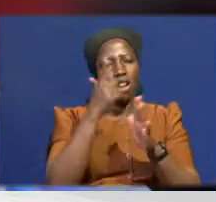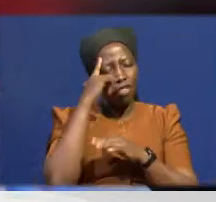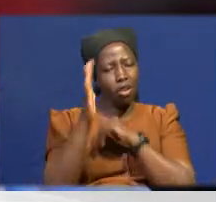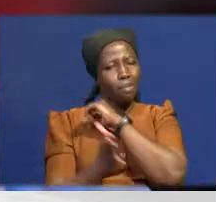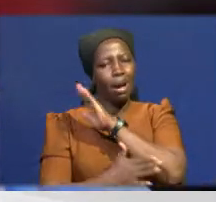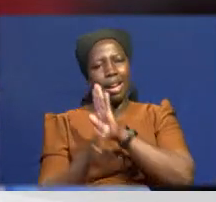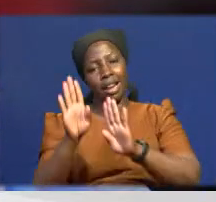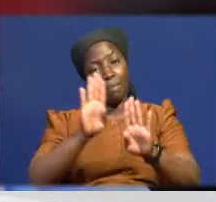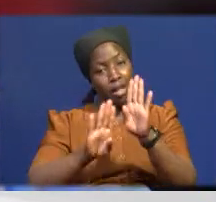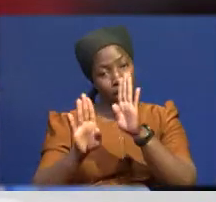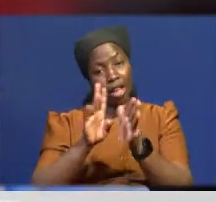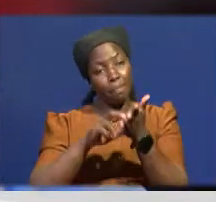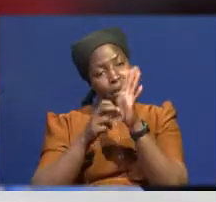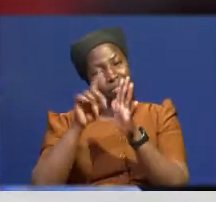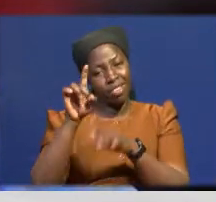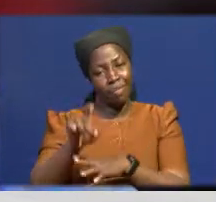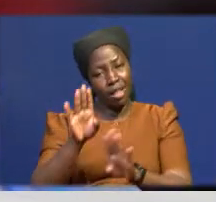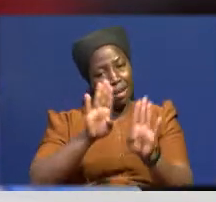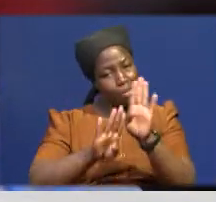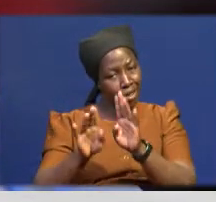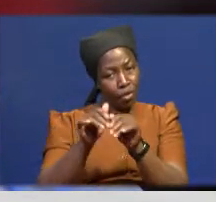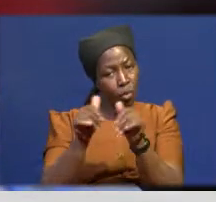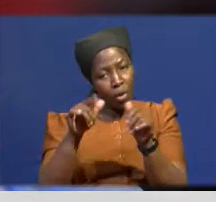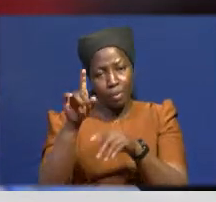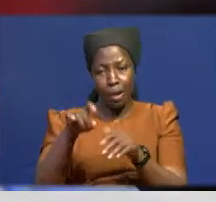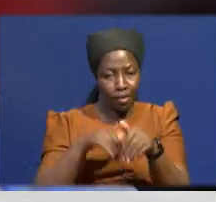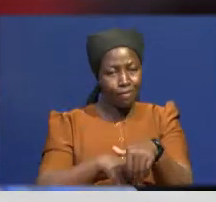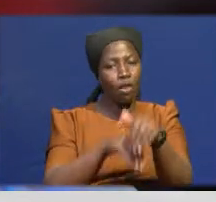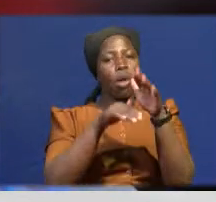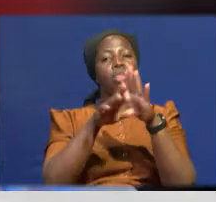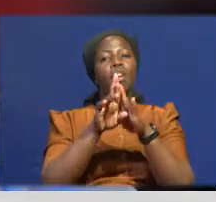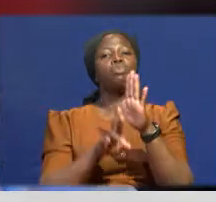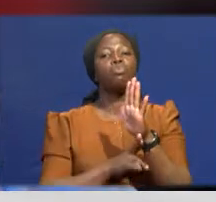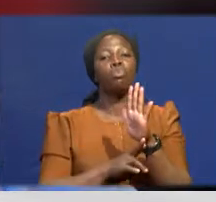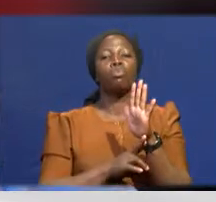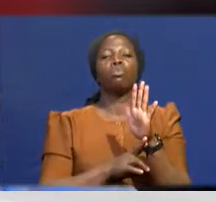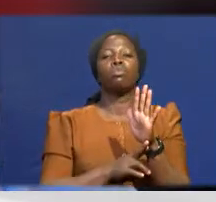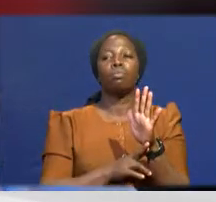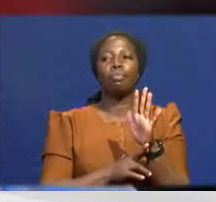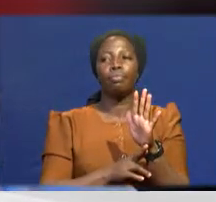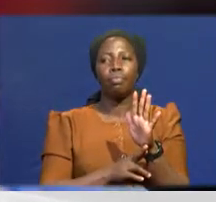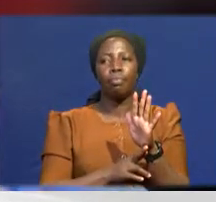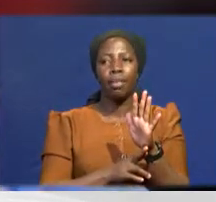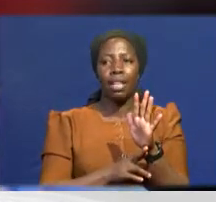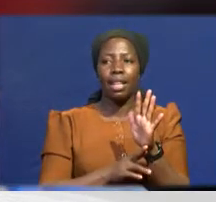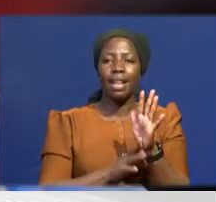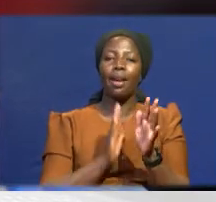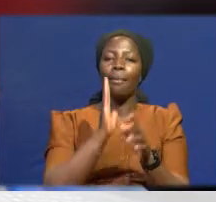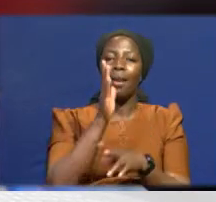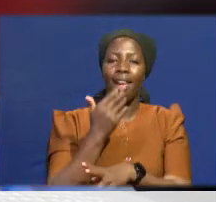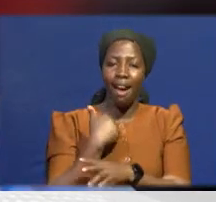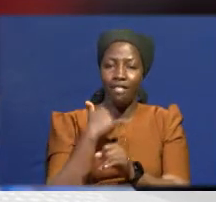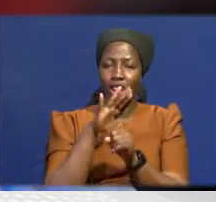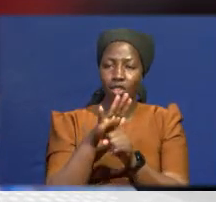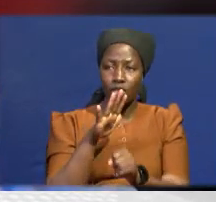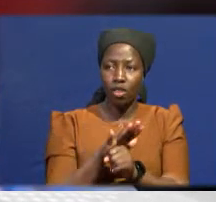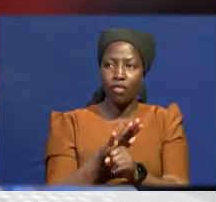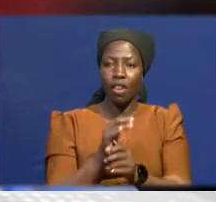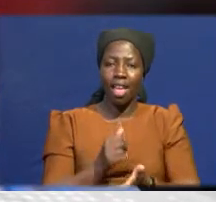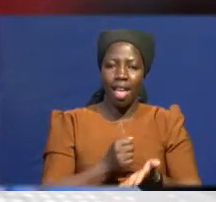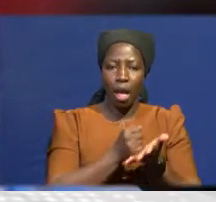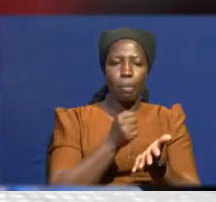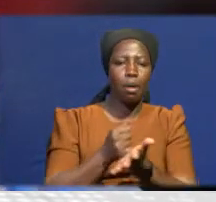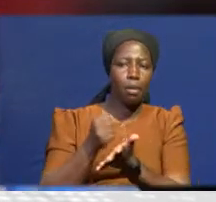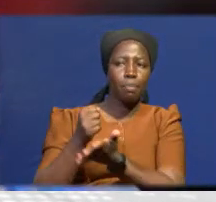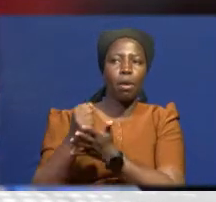well. There must be courtesy. We must follow the rules and the road and regulations of the road. There will be a lot of help on the roads in